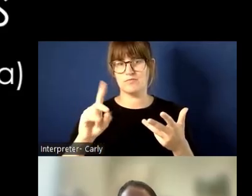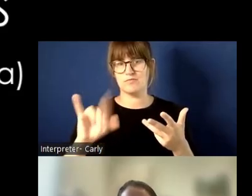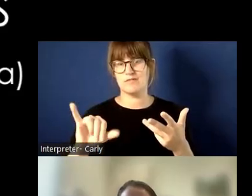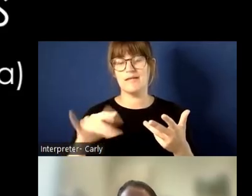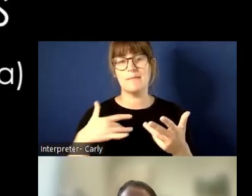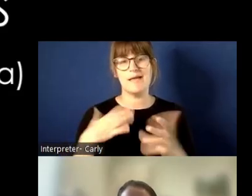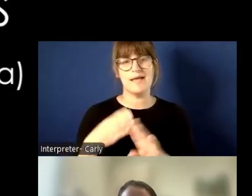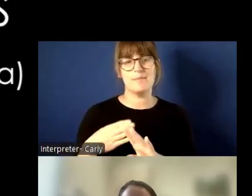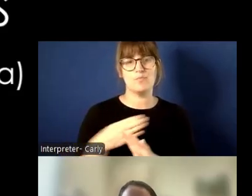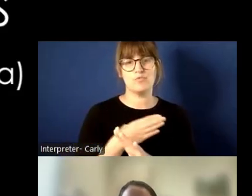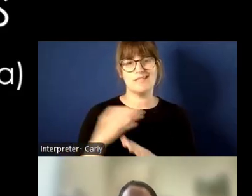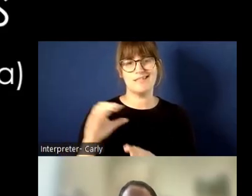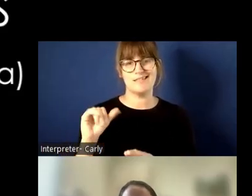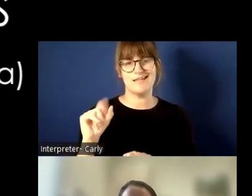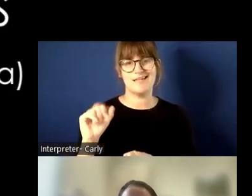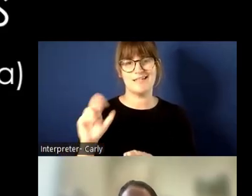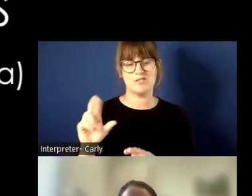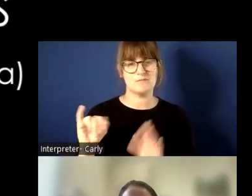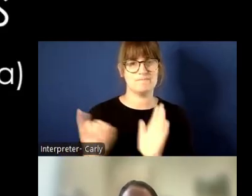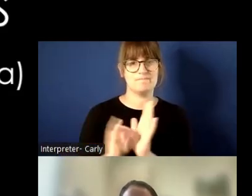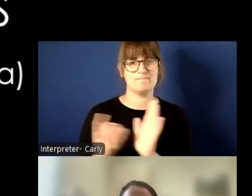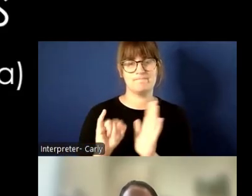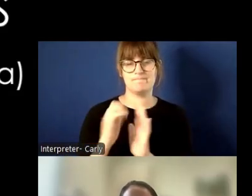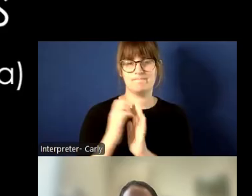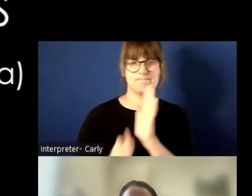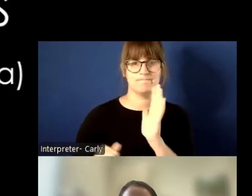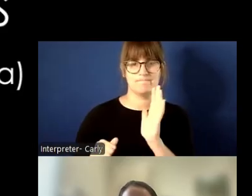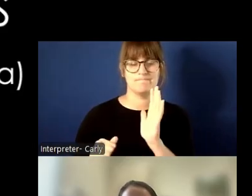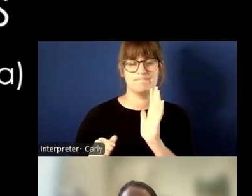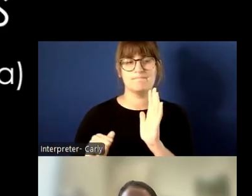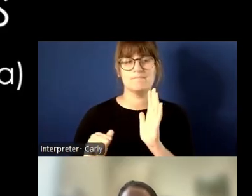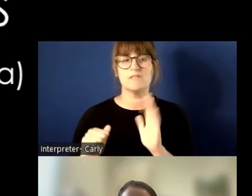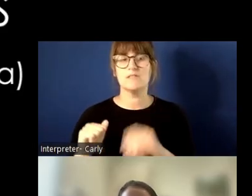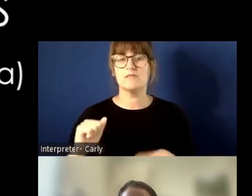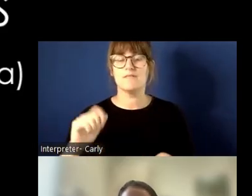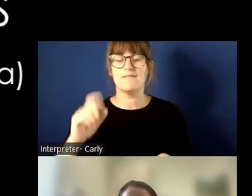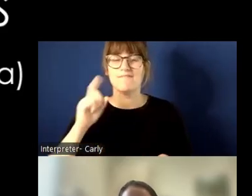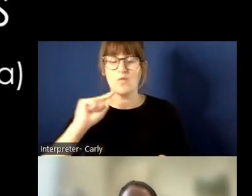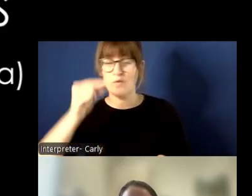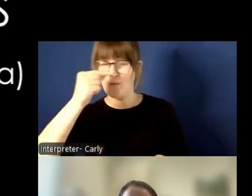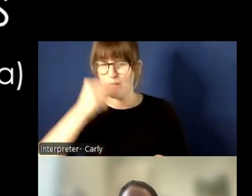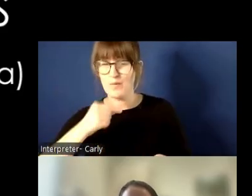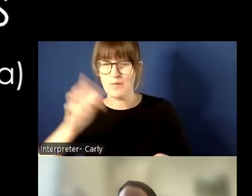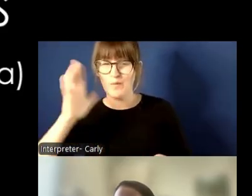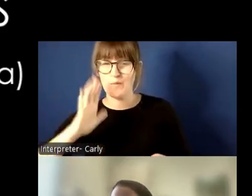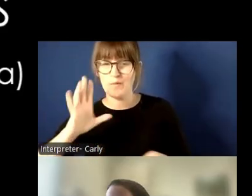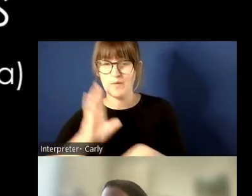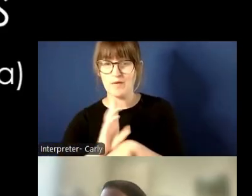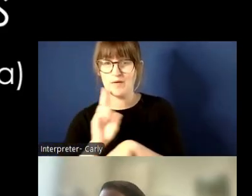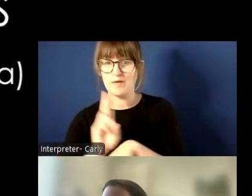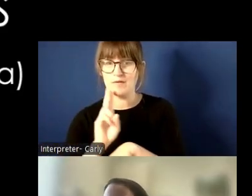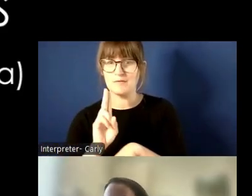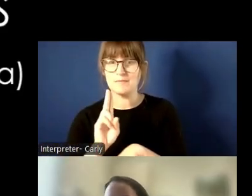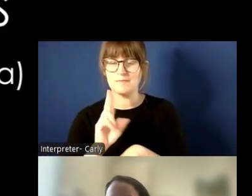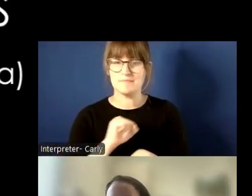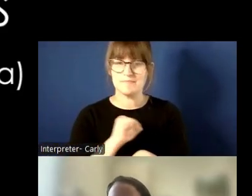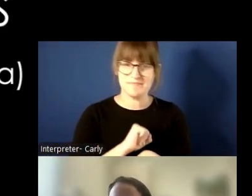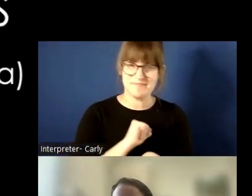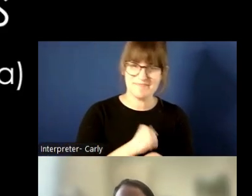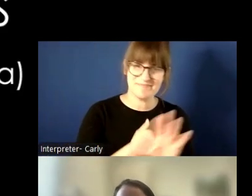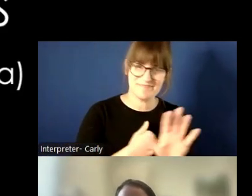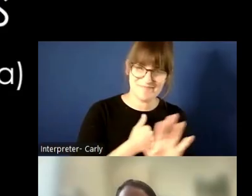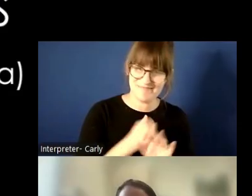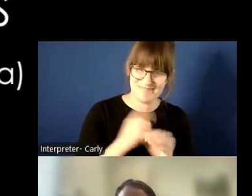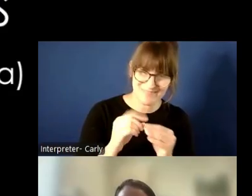actinic keratoses. It was used previously for superficial thin skin cancers. If it's, I apologize, one more